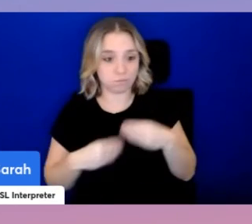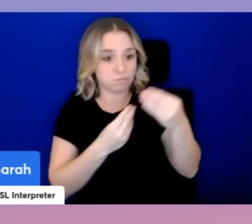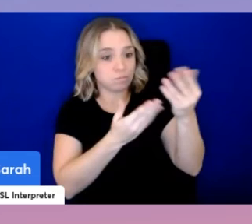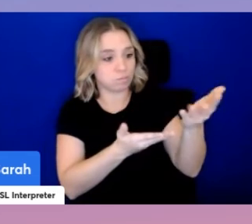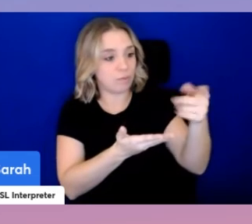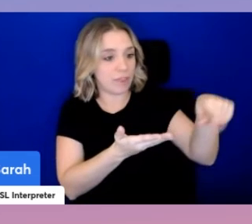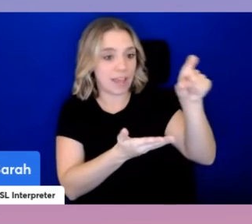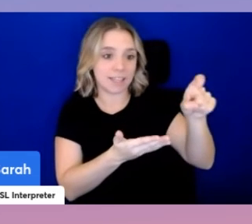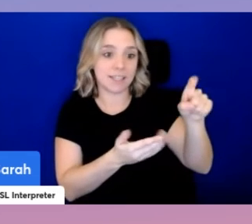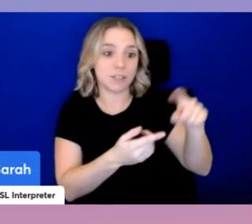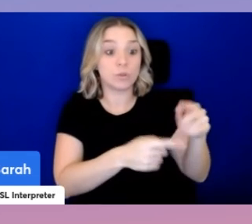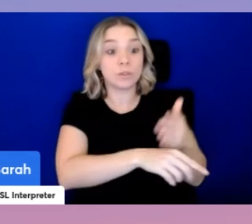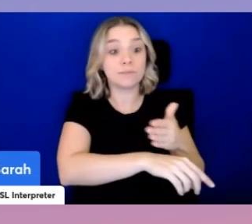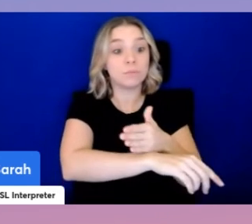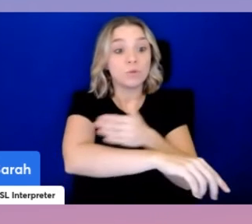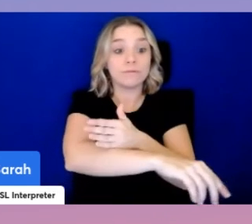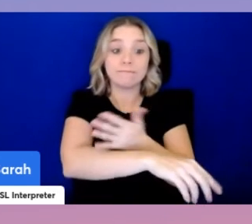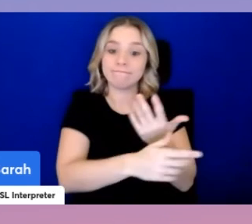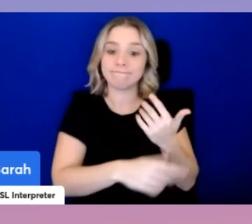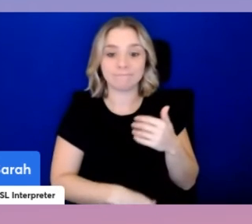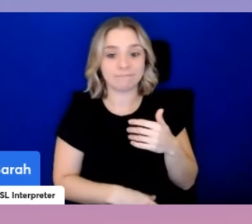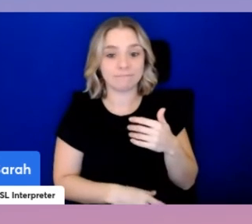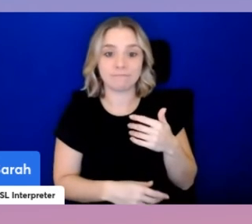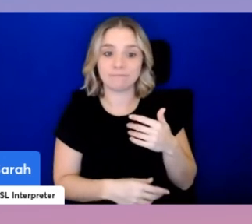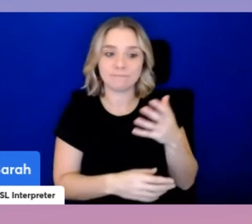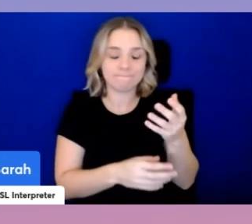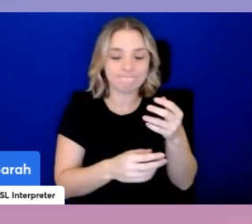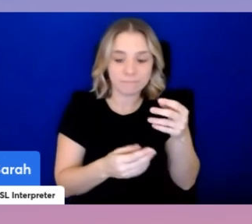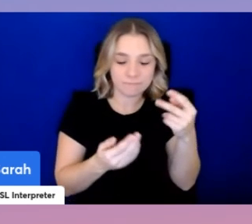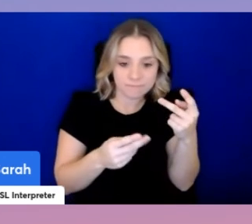improve and get insights about the data.